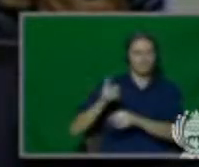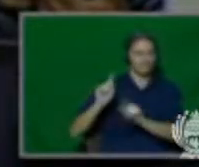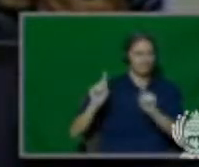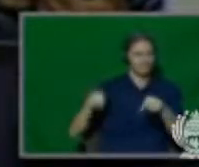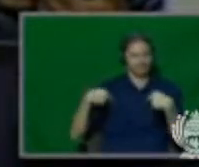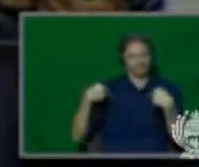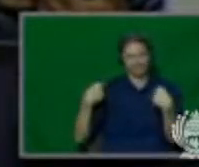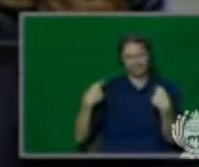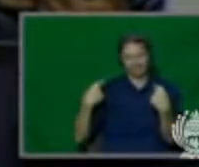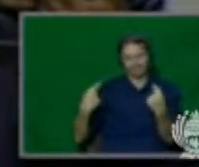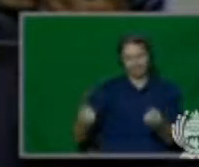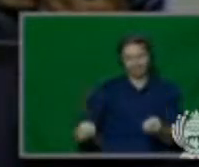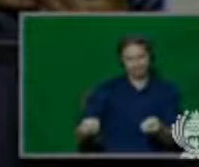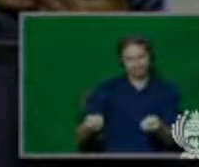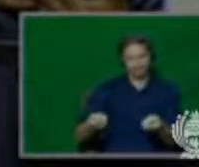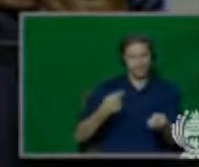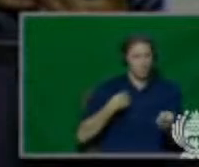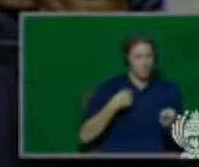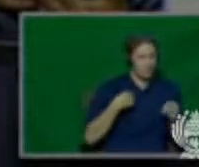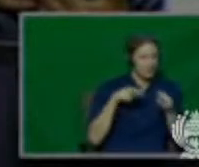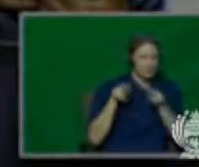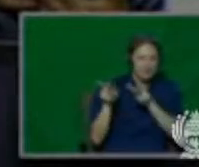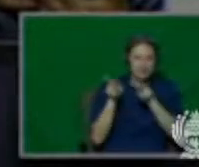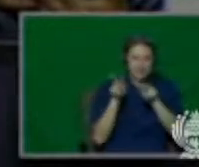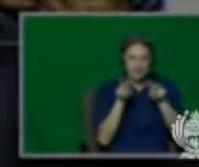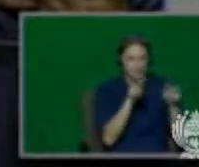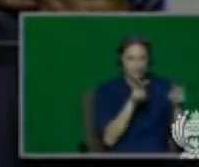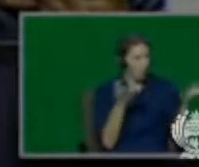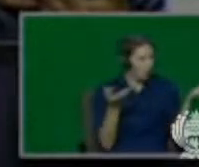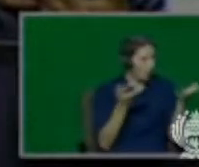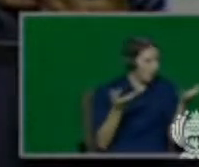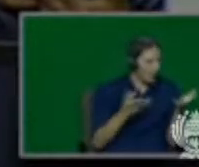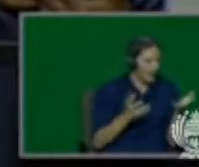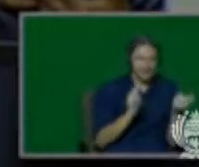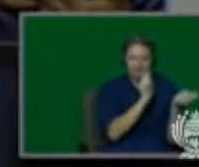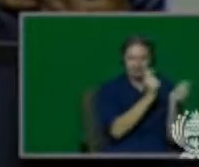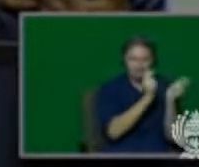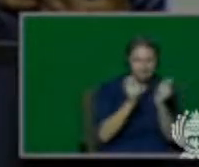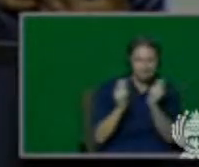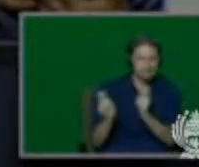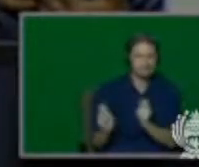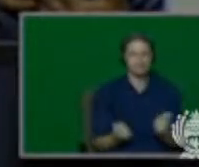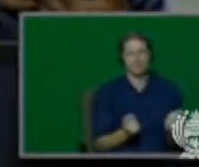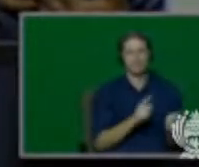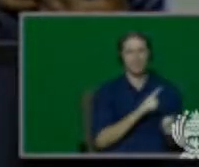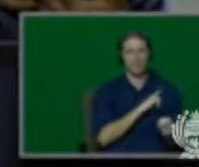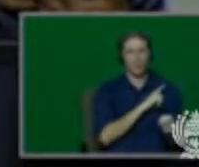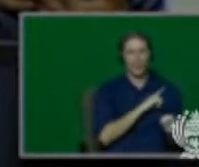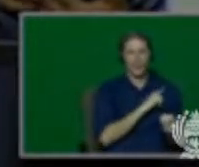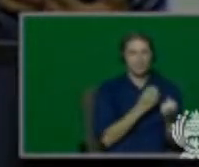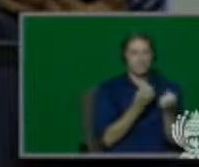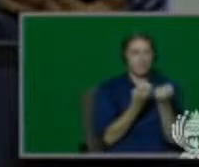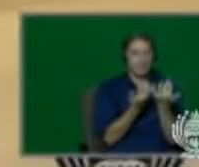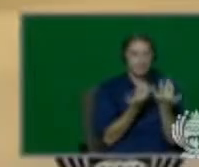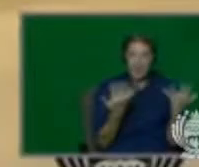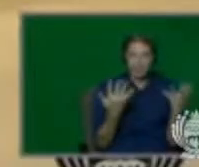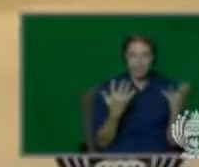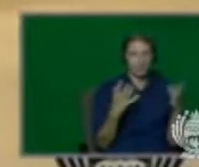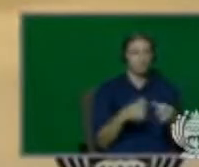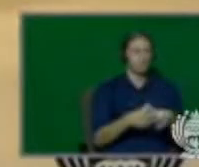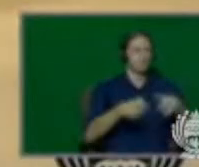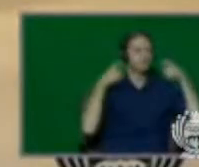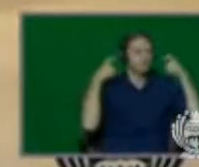the spending pressures was also not feasible. The amount is simply too large. The cost of borrowing would